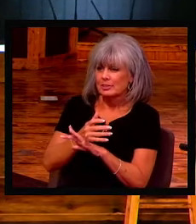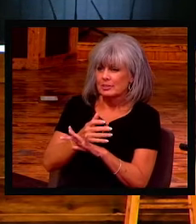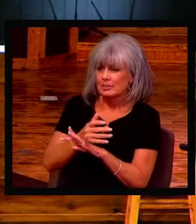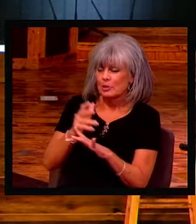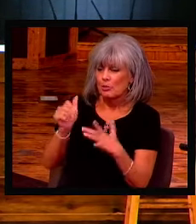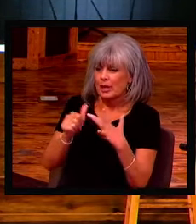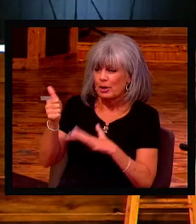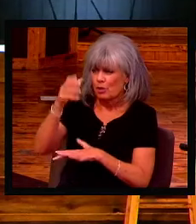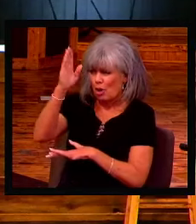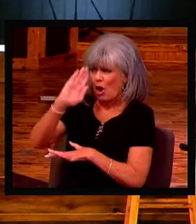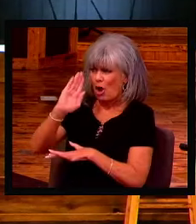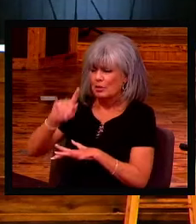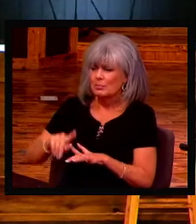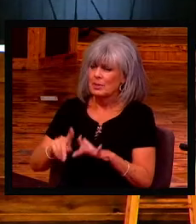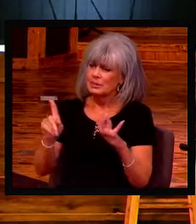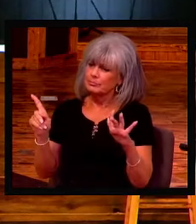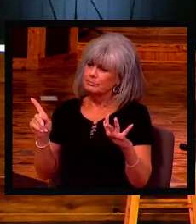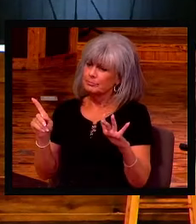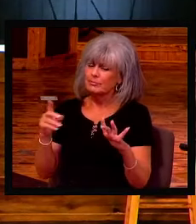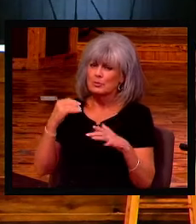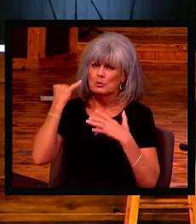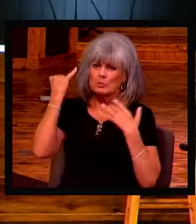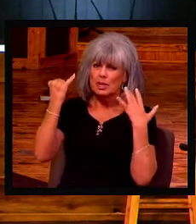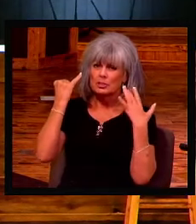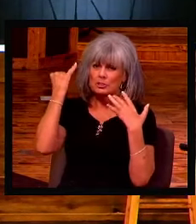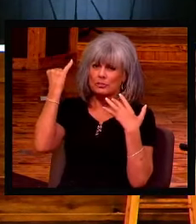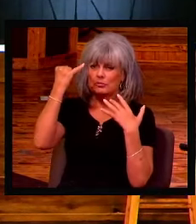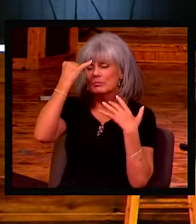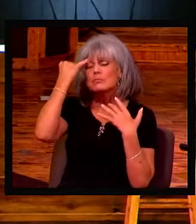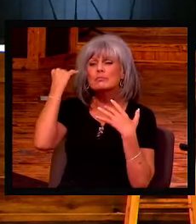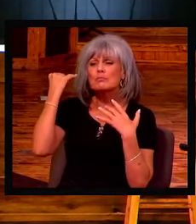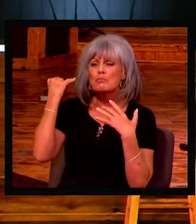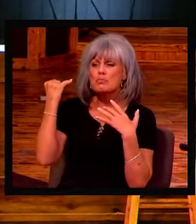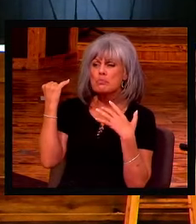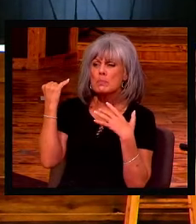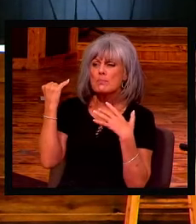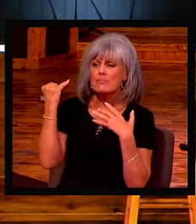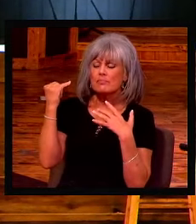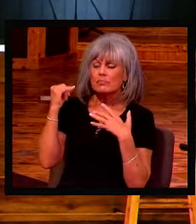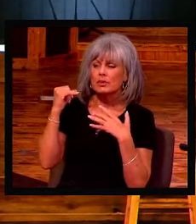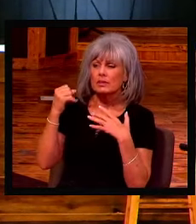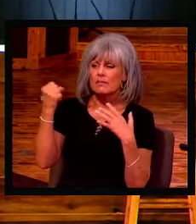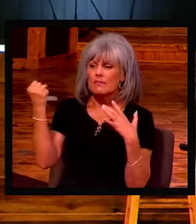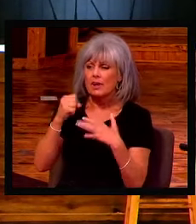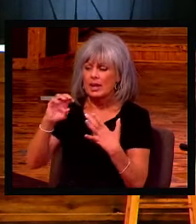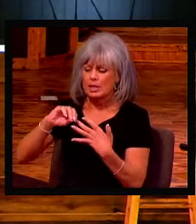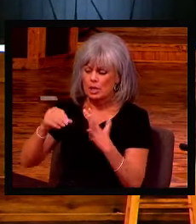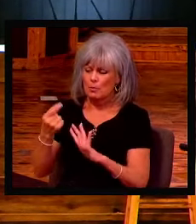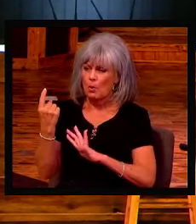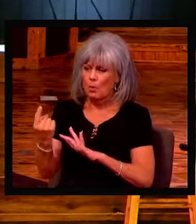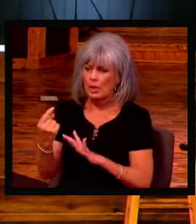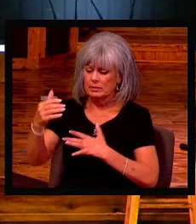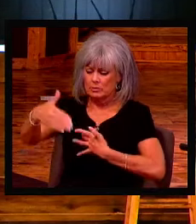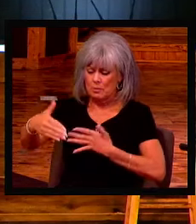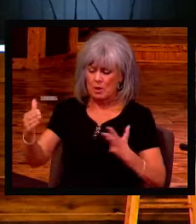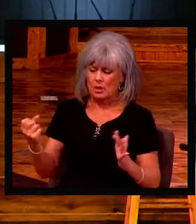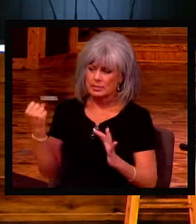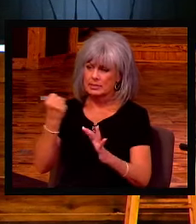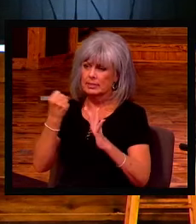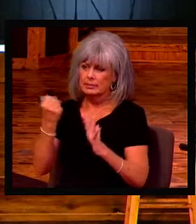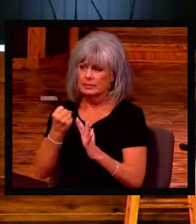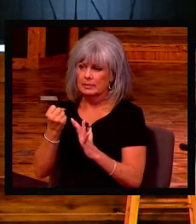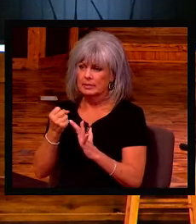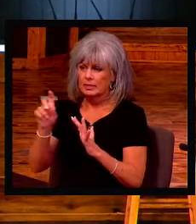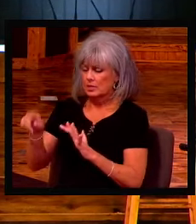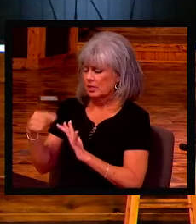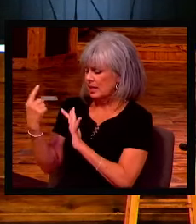But you imagine somebody has had, this is fight number one, they climb in the ring, how they're going to do with a guy